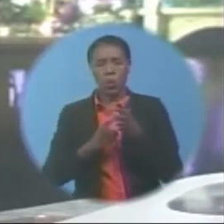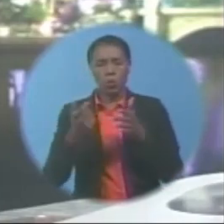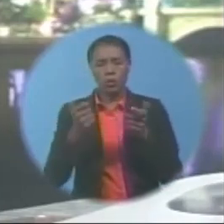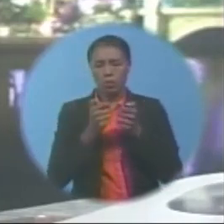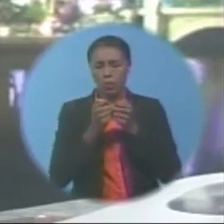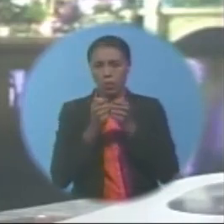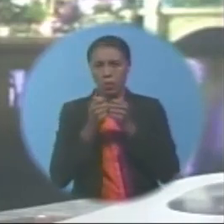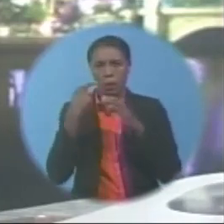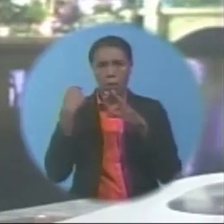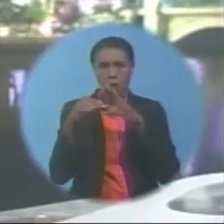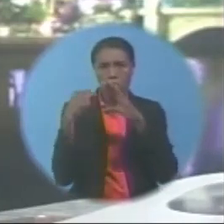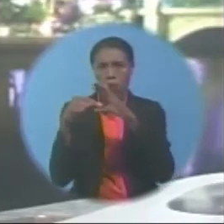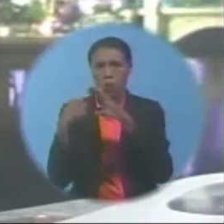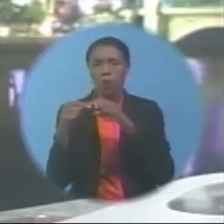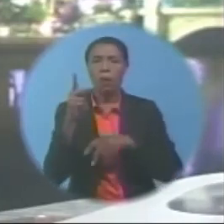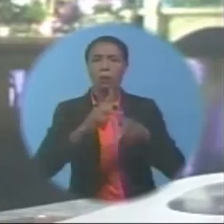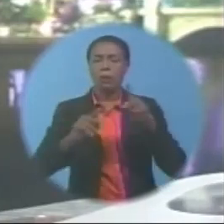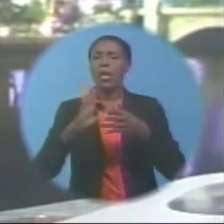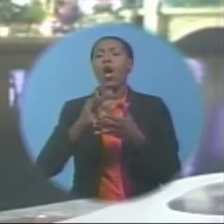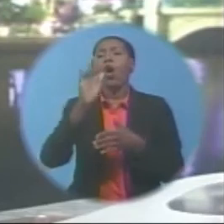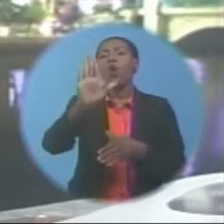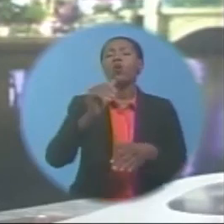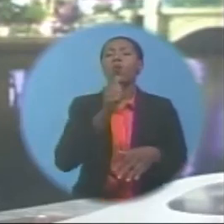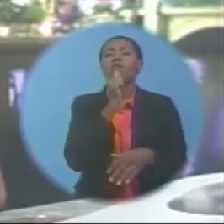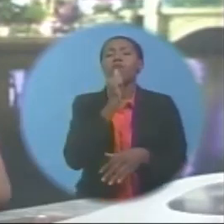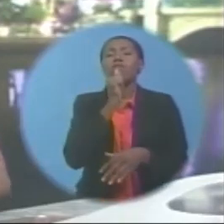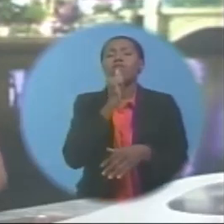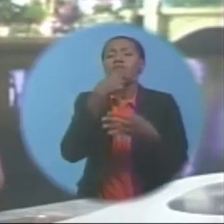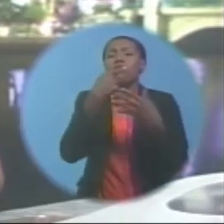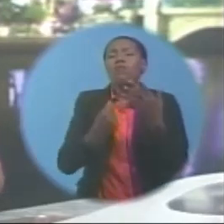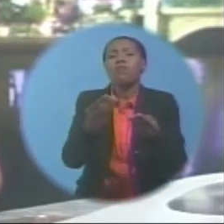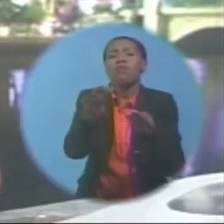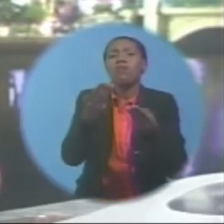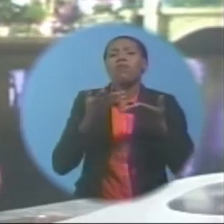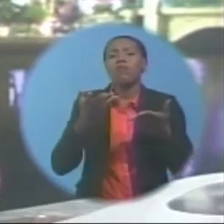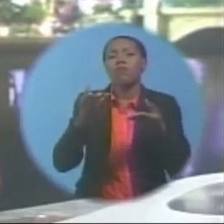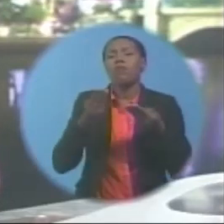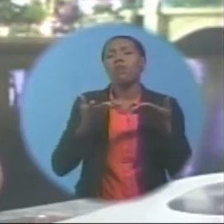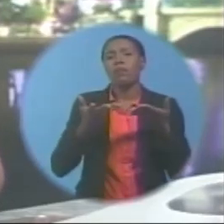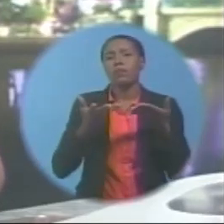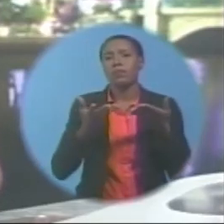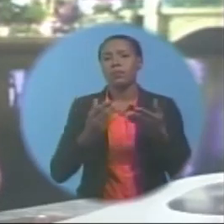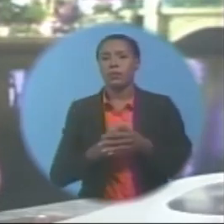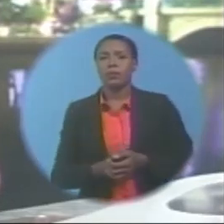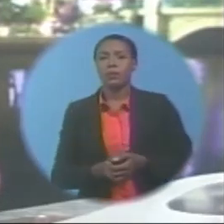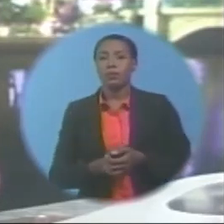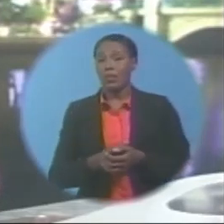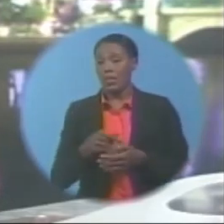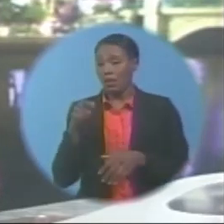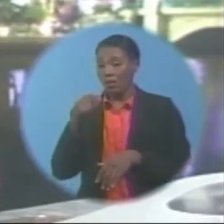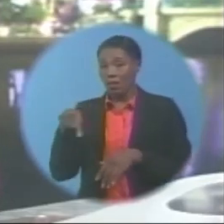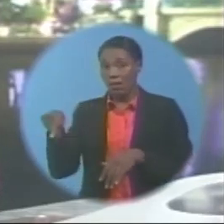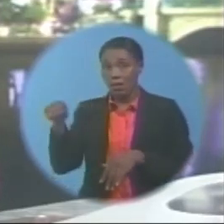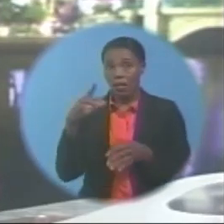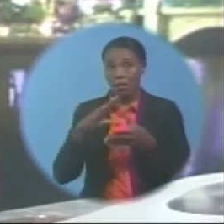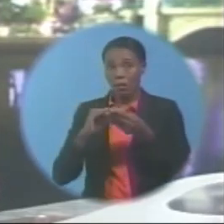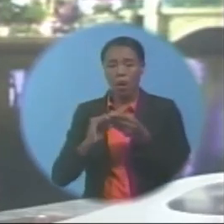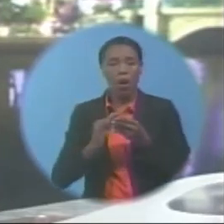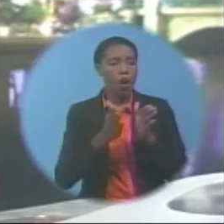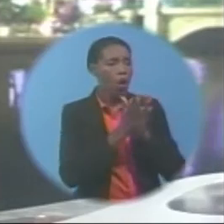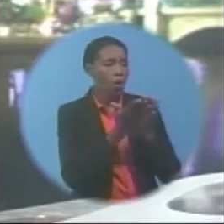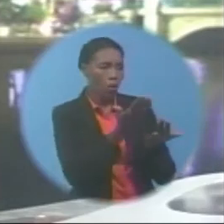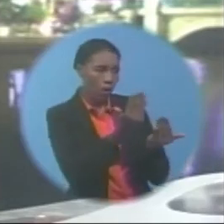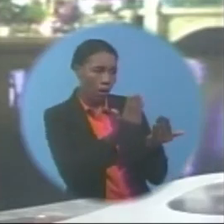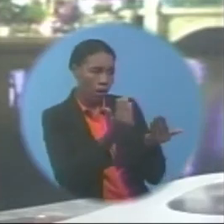messages being sent to people requesting their confidential banking and personal information. The scammers were reportedly asking customers